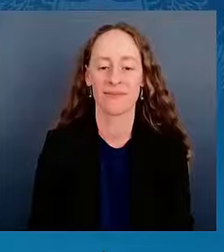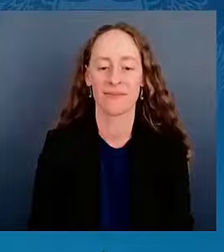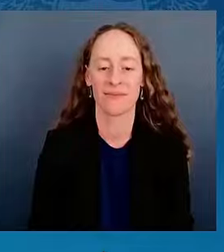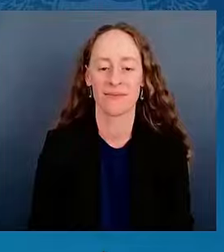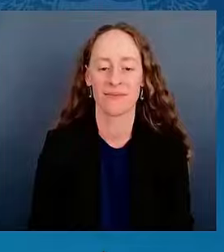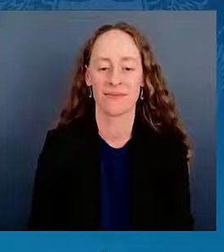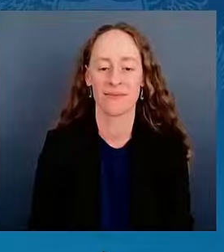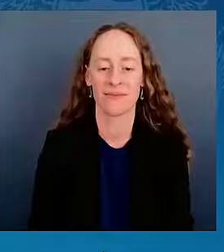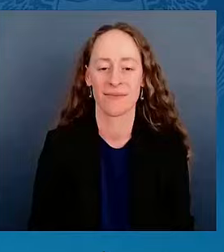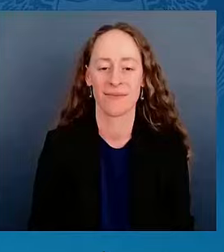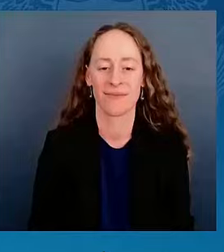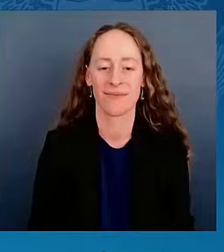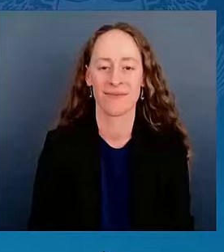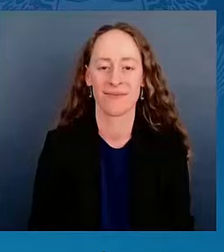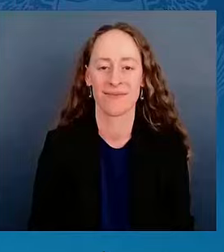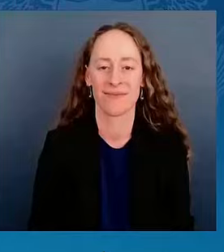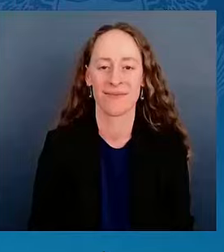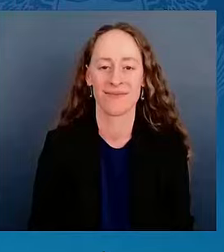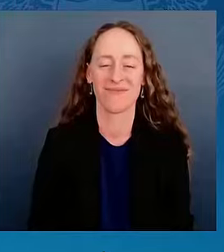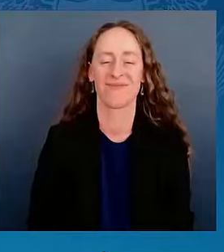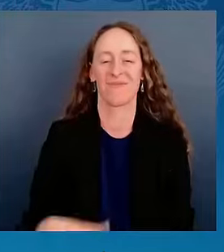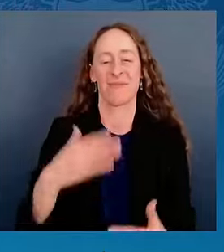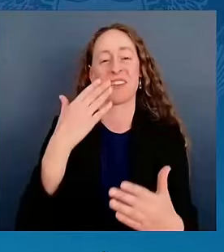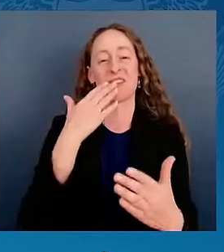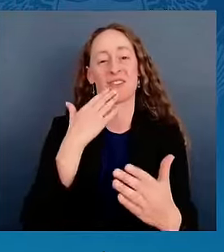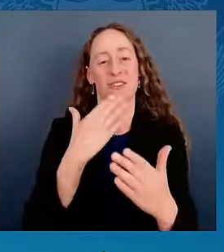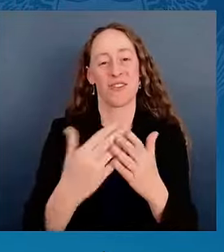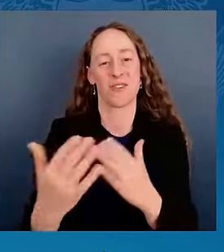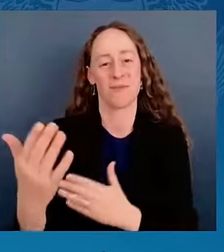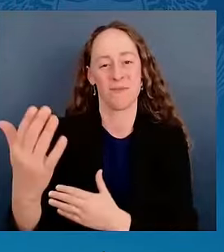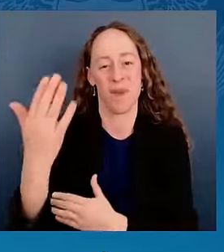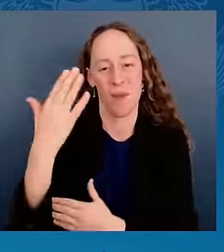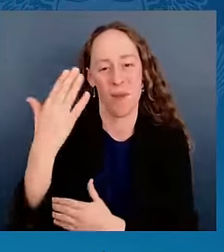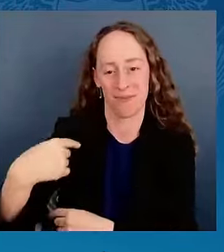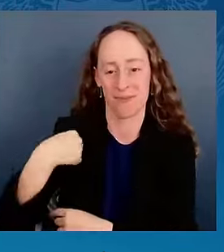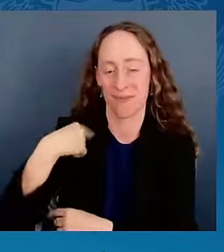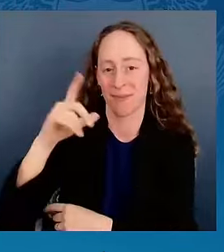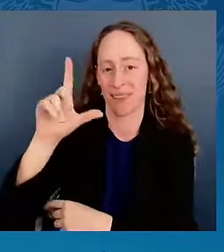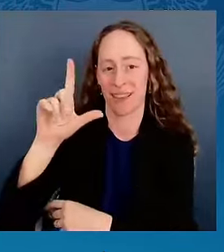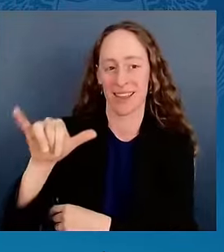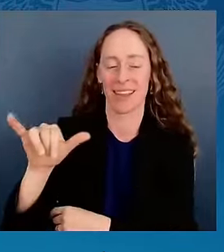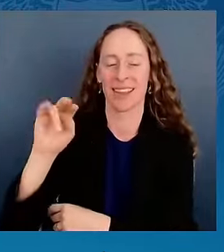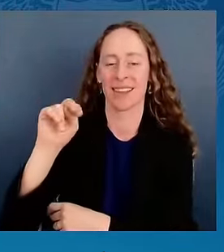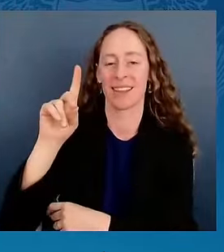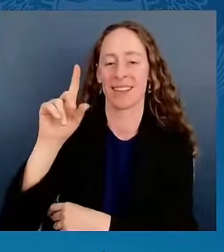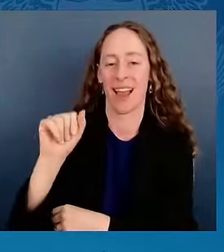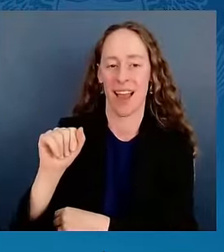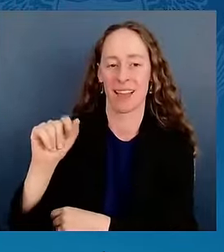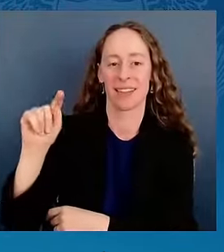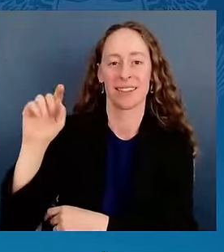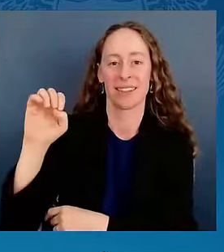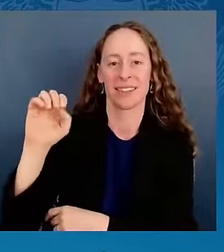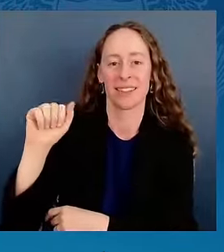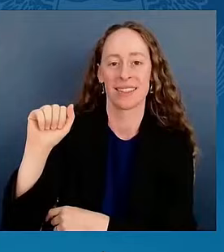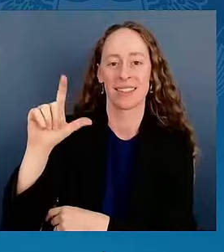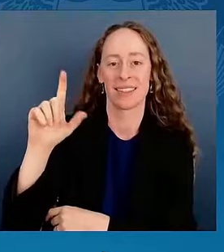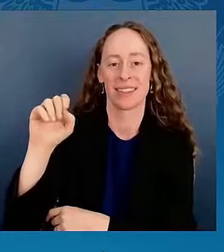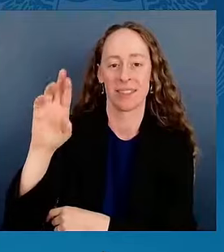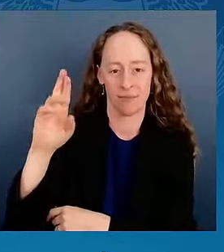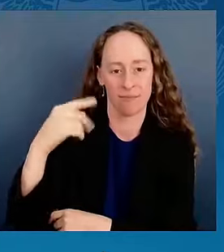Good morning. Good morning. I'm Linda Teeler, Senior Vice President for Championships at the NCAA. You've been asked to sit, please.